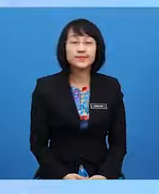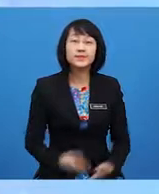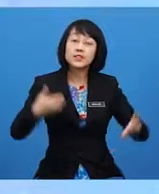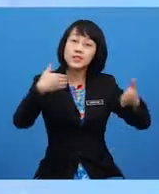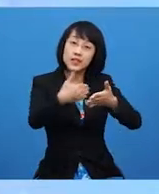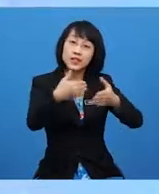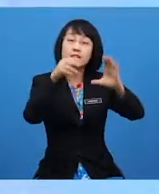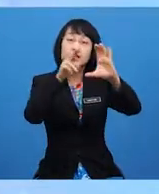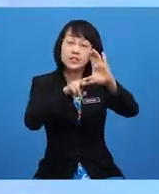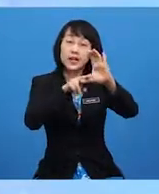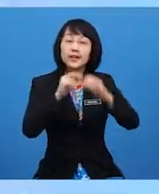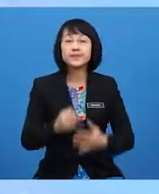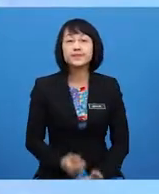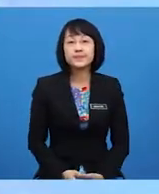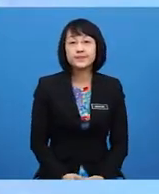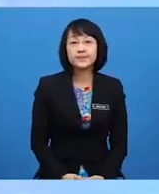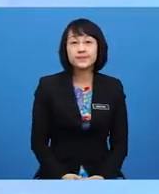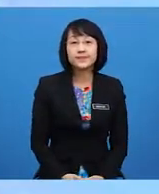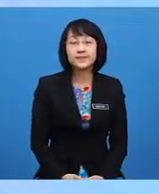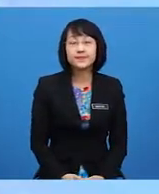Near the chair.